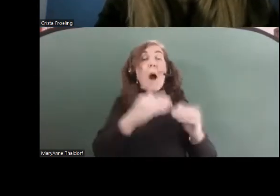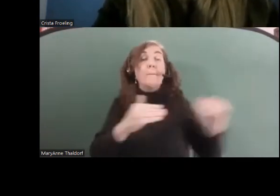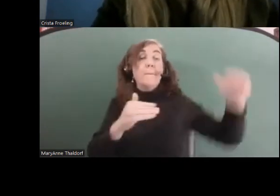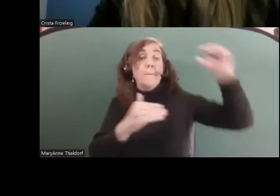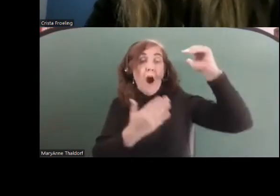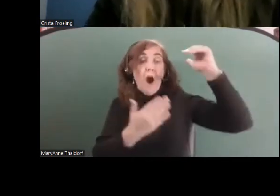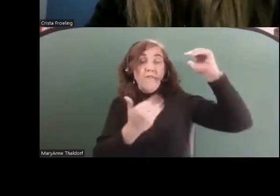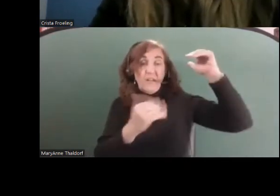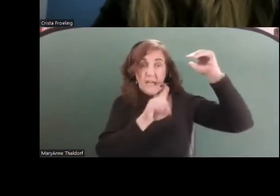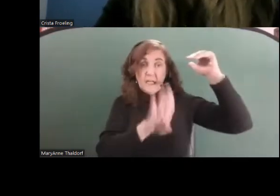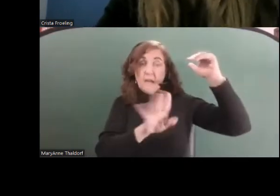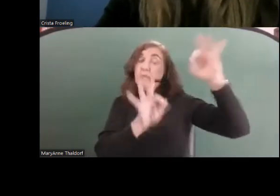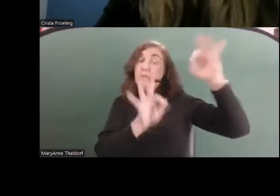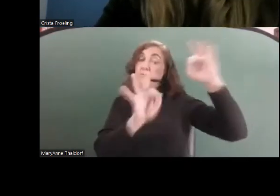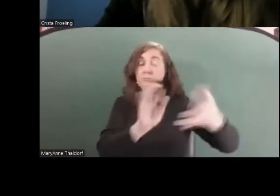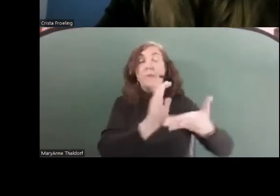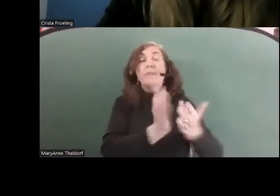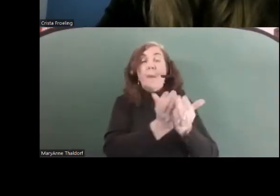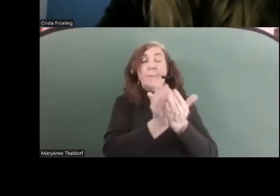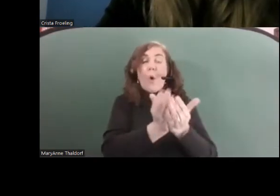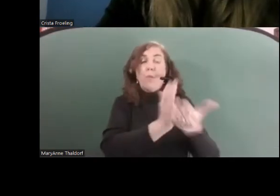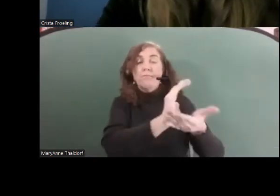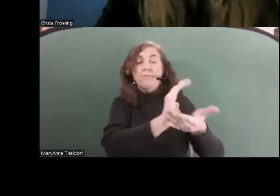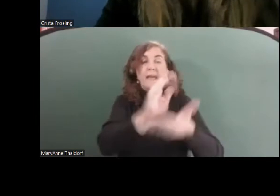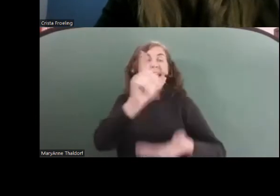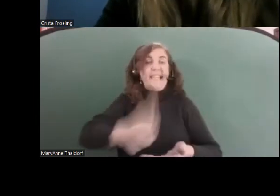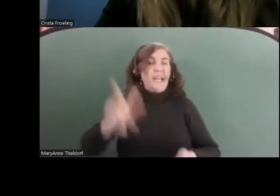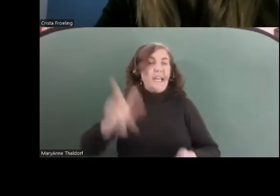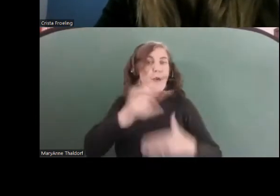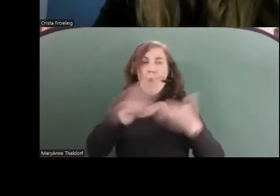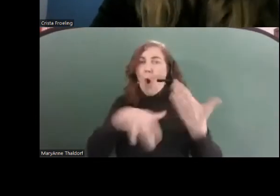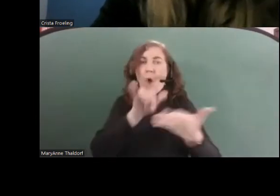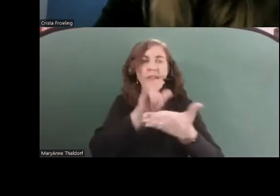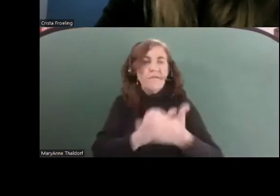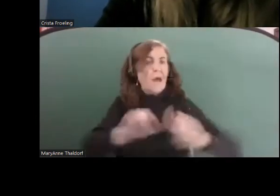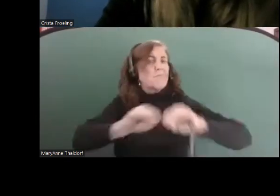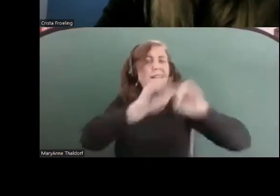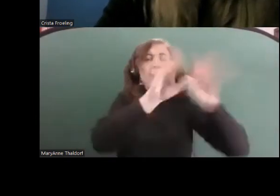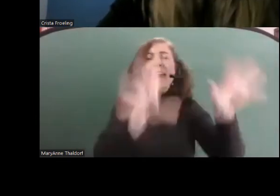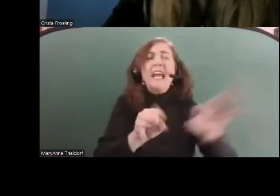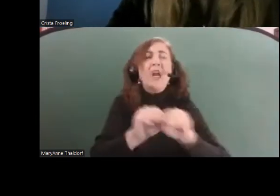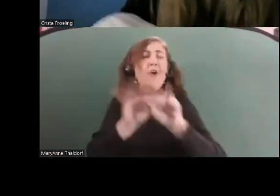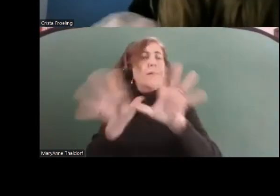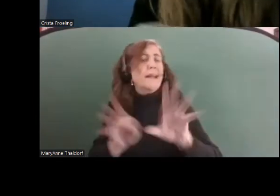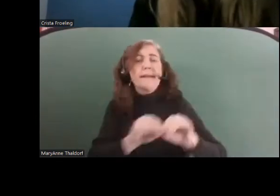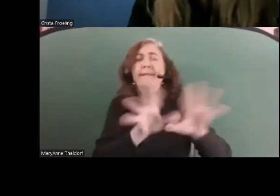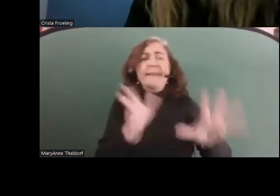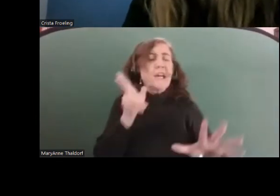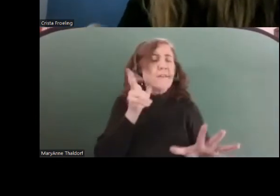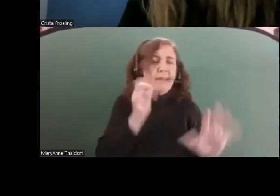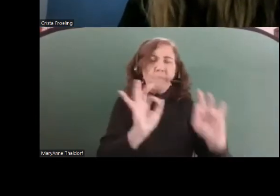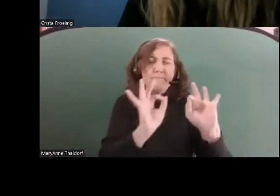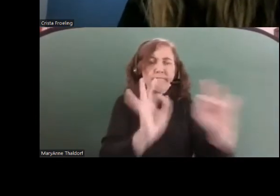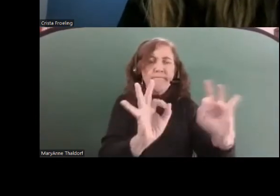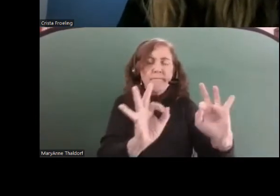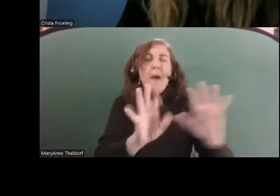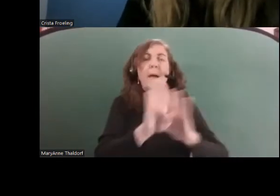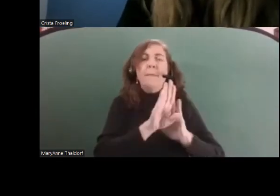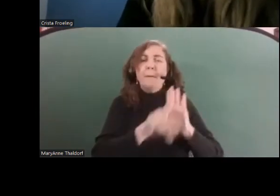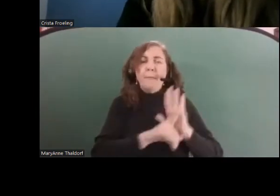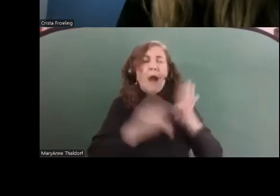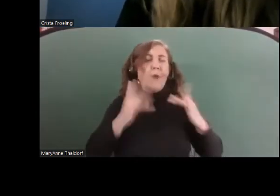hear. The sounds are fully audible. Plus 15. Plus 6, then you can hear some of the